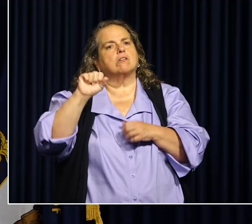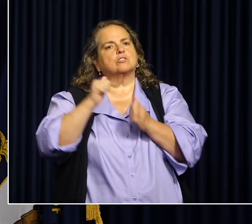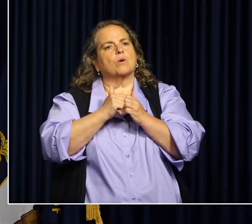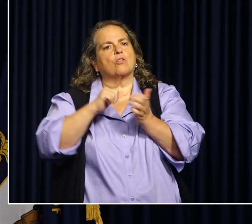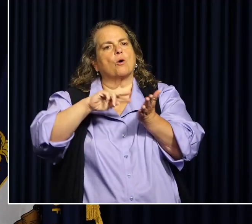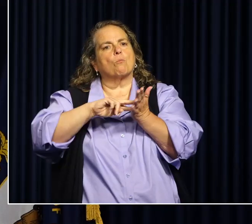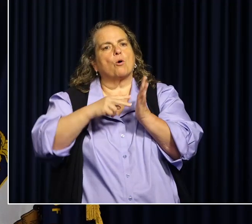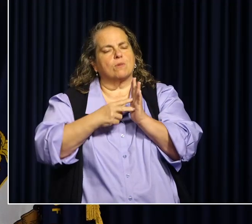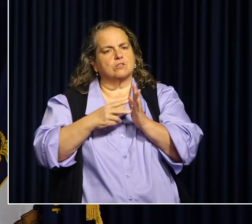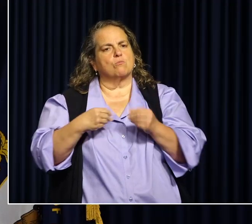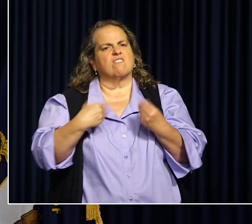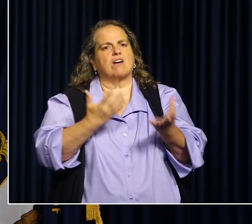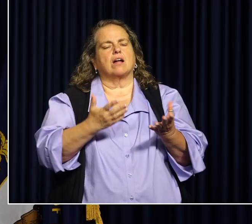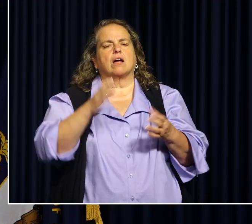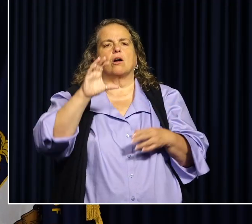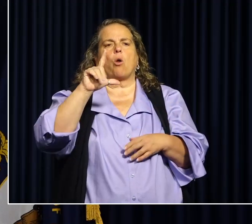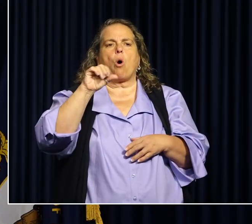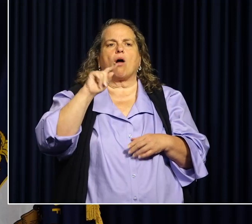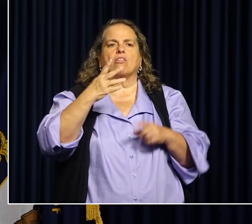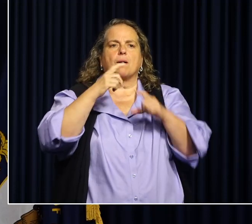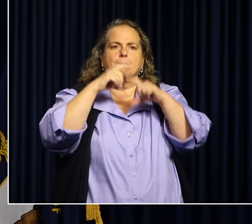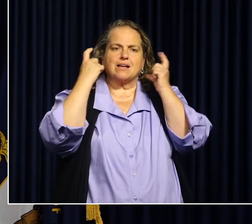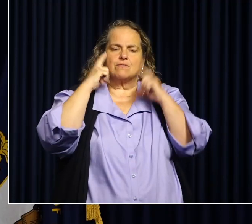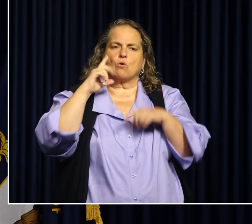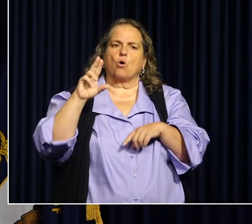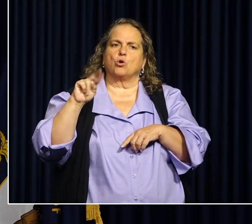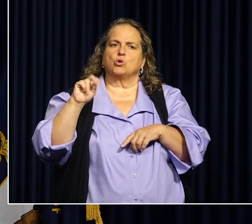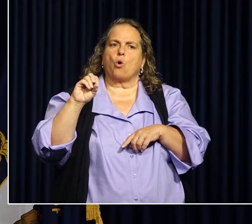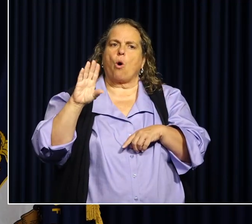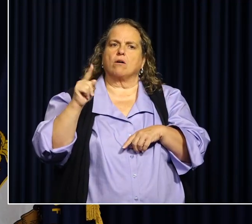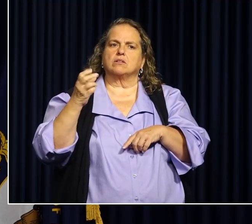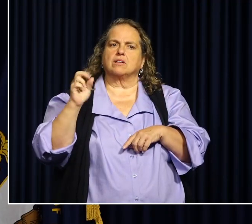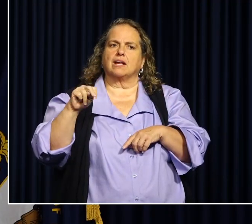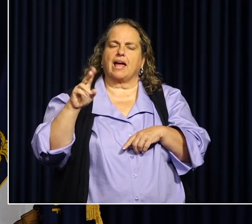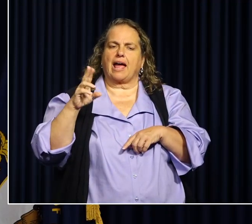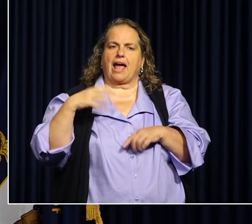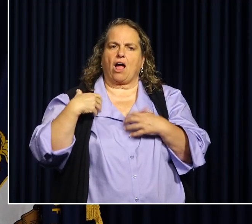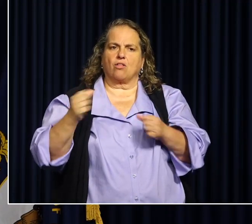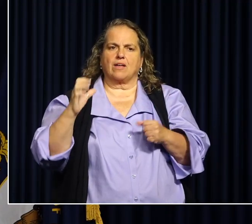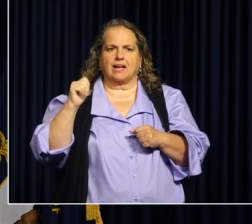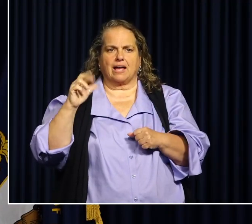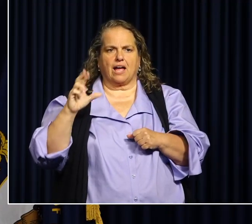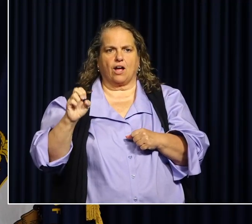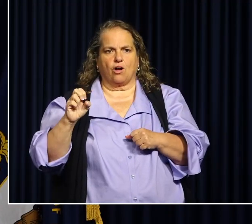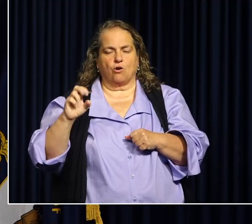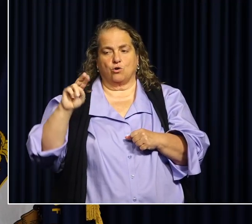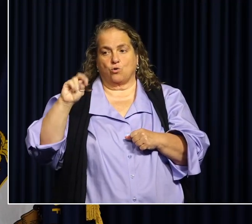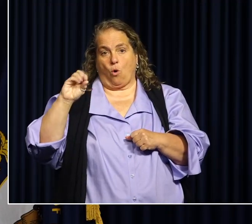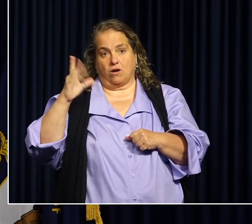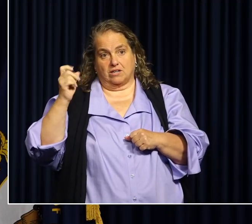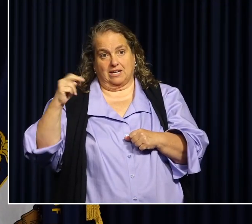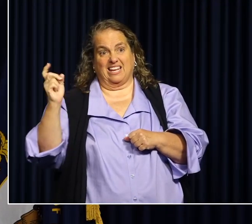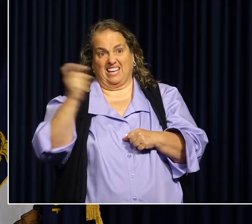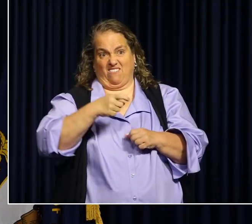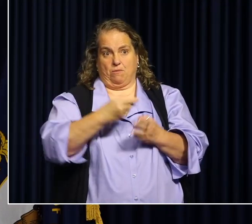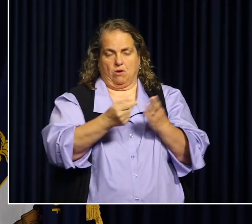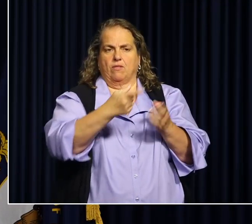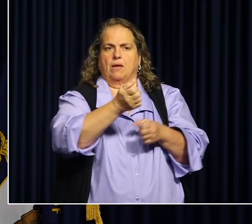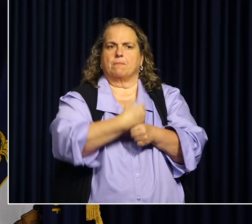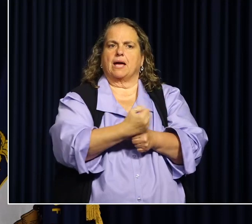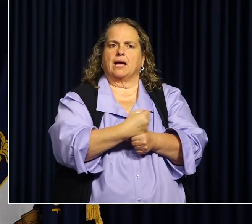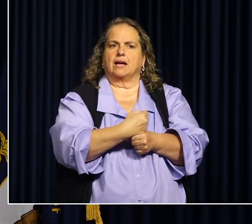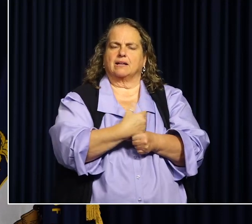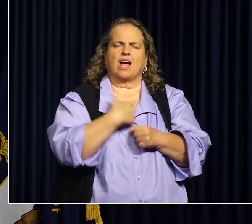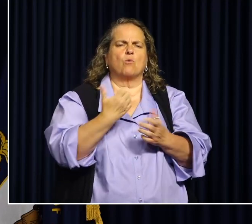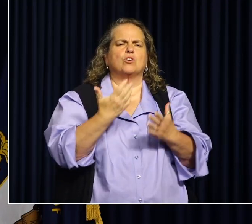providing cloth masks for Norton Healthcare area hospitals. Norton Foundation supplying their materials. So I want to thank the Department